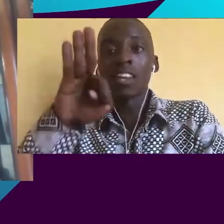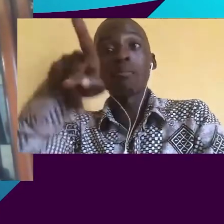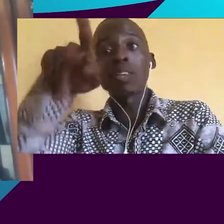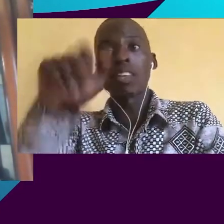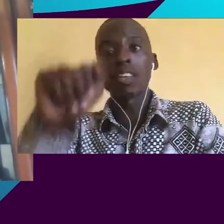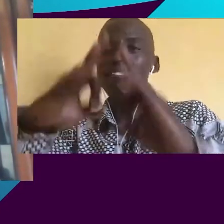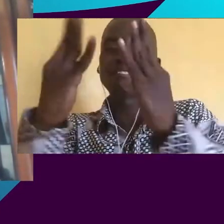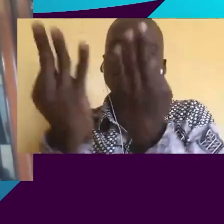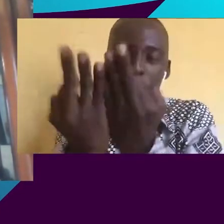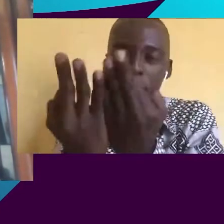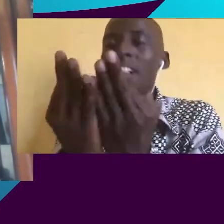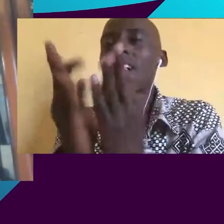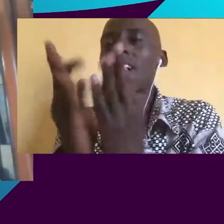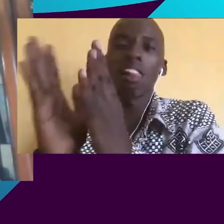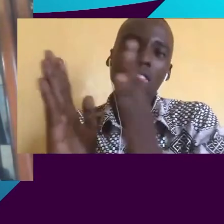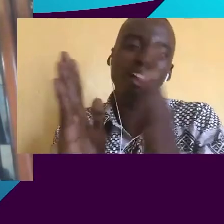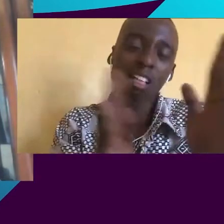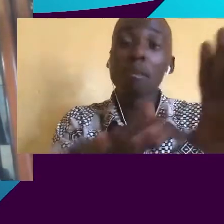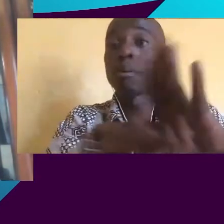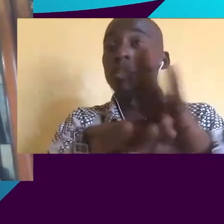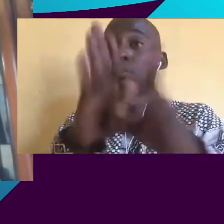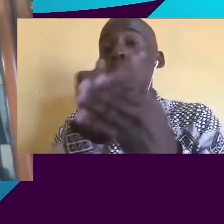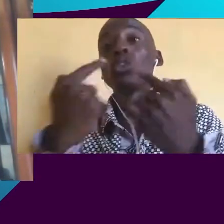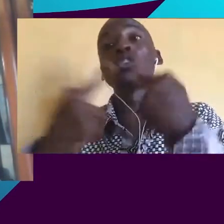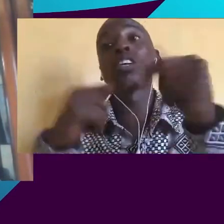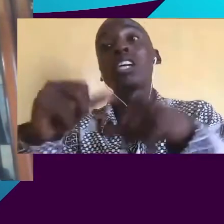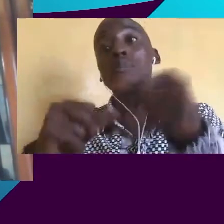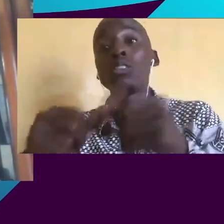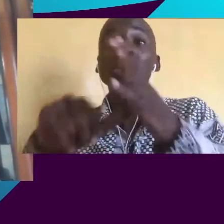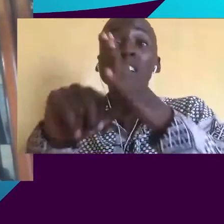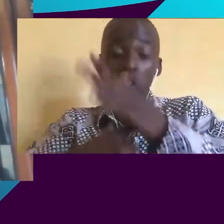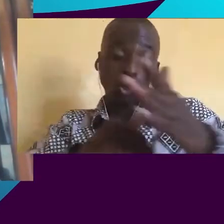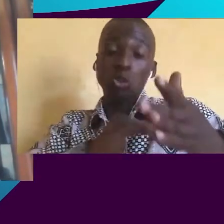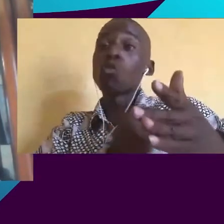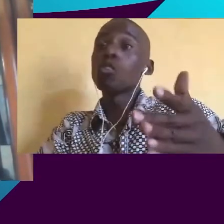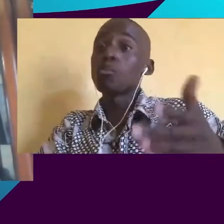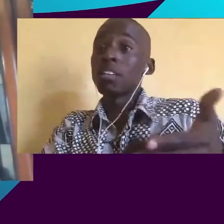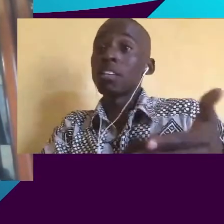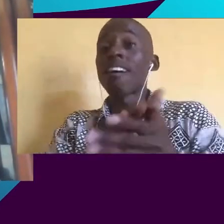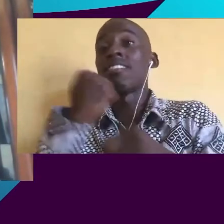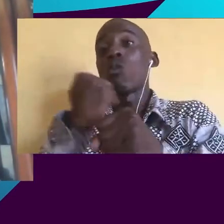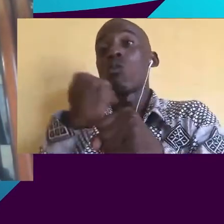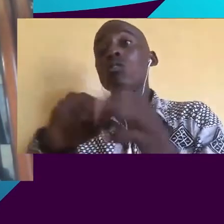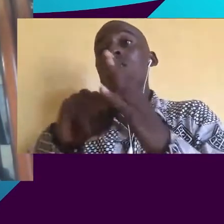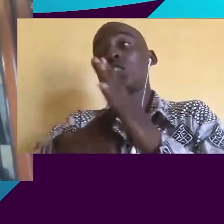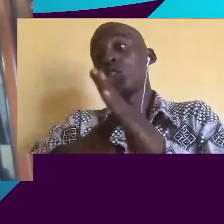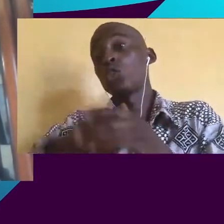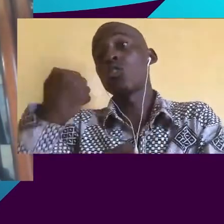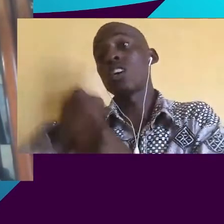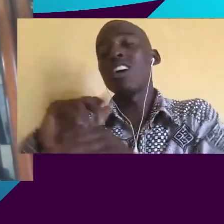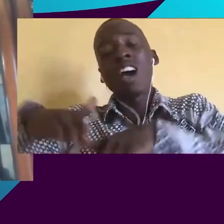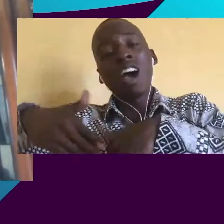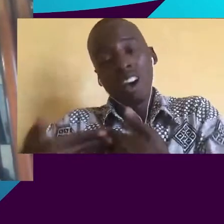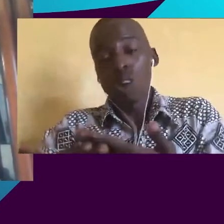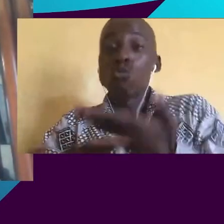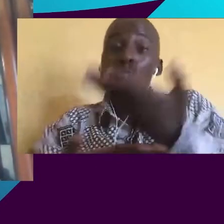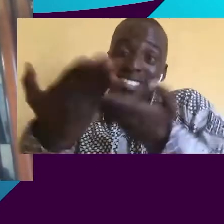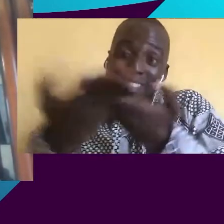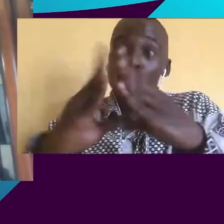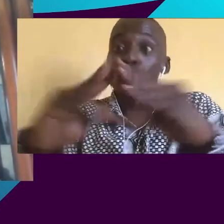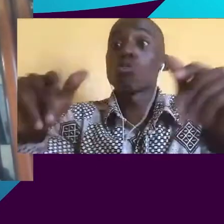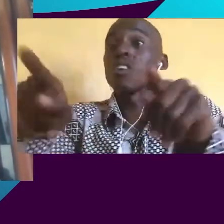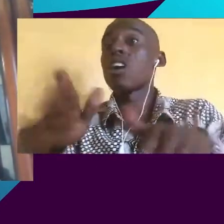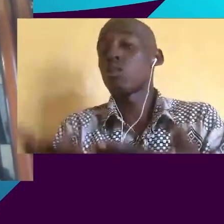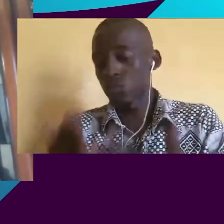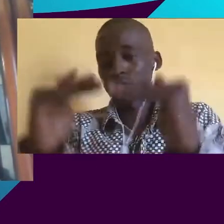UN family members? Because if we are talking about issues of ladies and they are working on issues of women, how do we try to engage with them? And also the federations